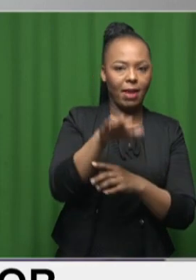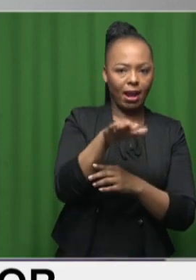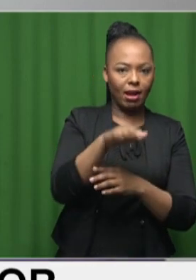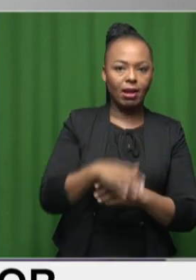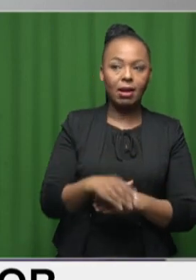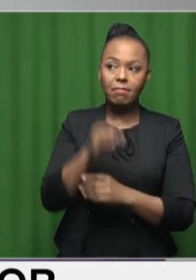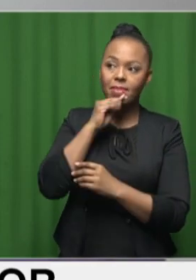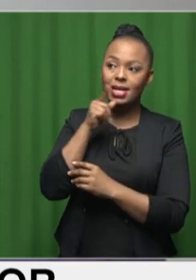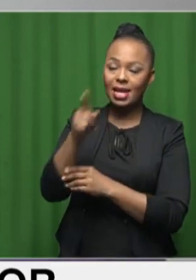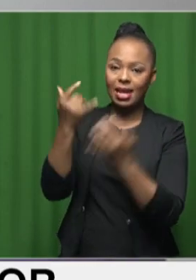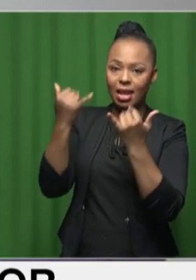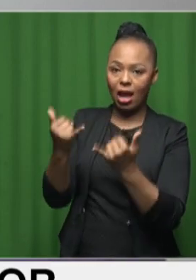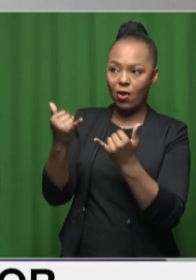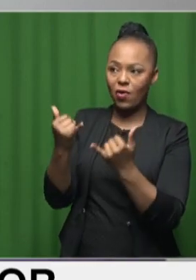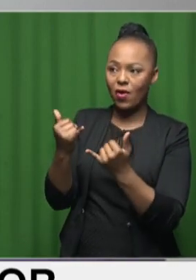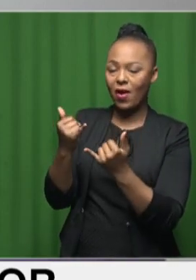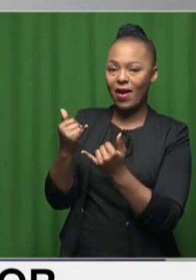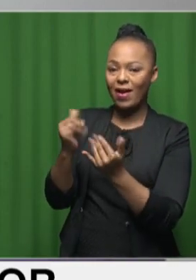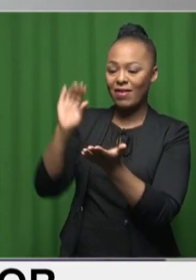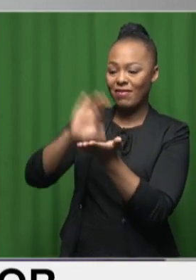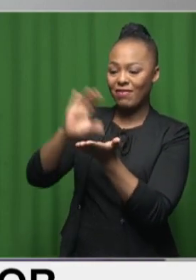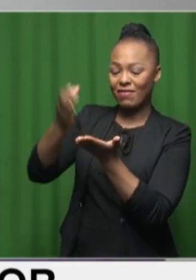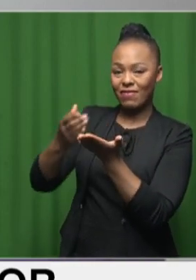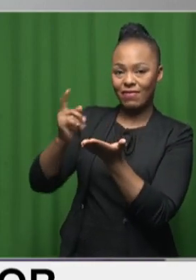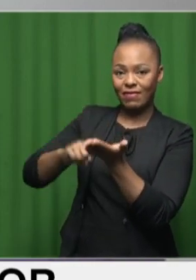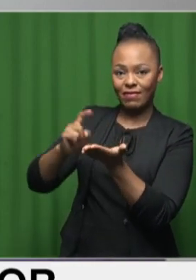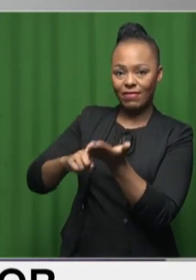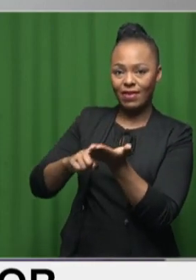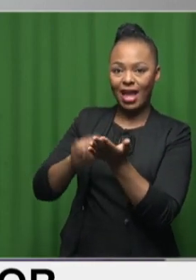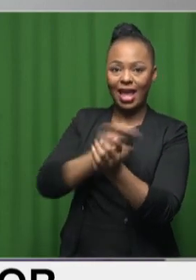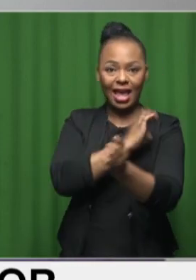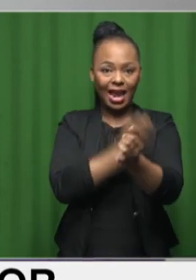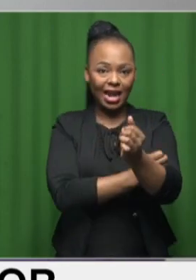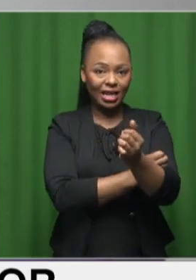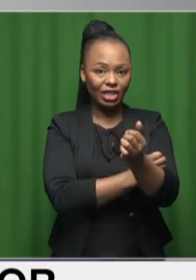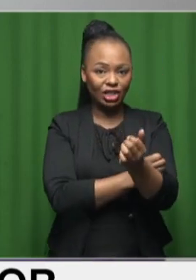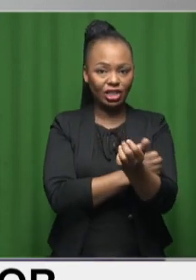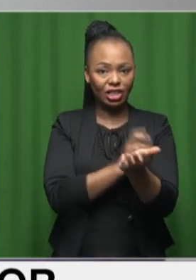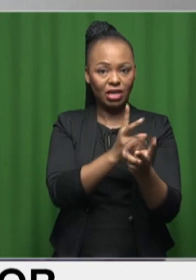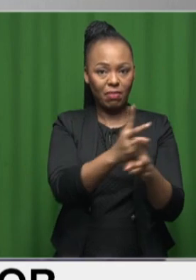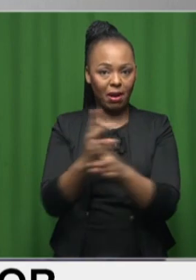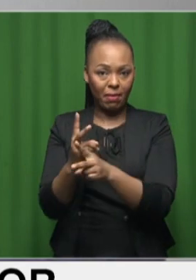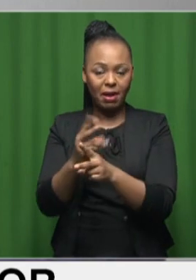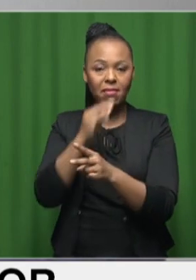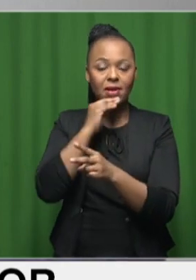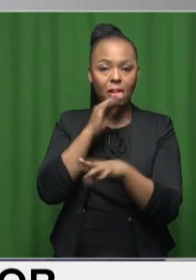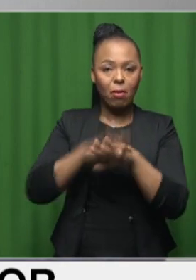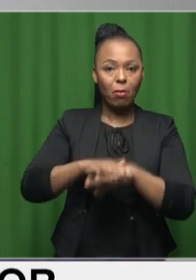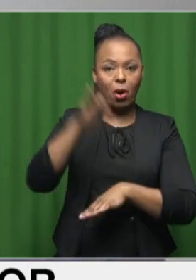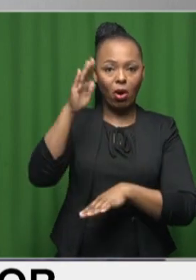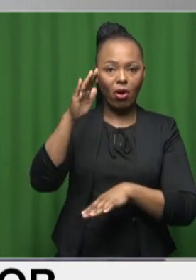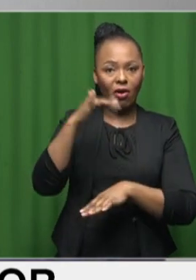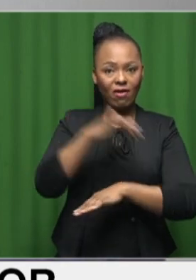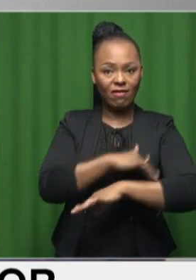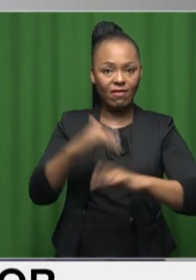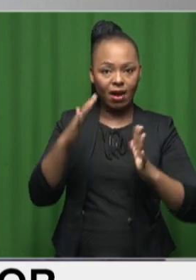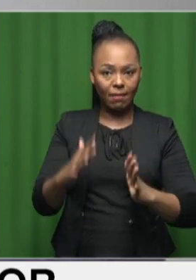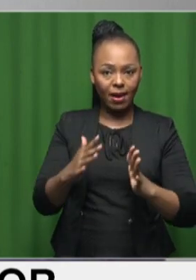can be integrated with the green energy funds that are with commercial banks so that more farmers can actually benefit from this?